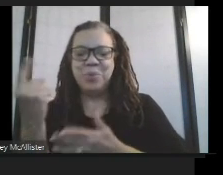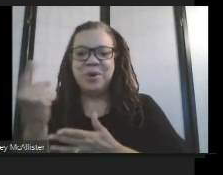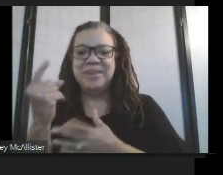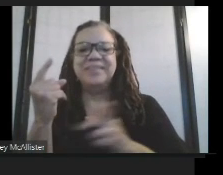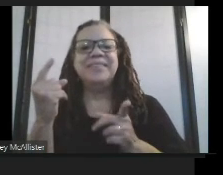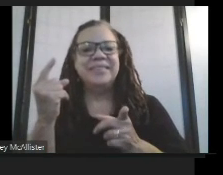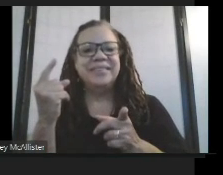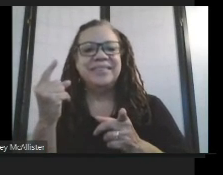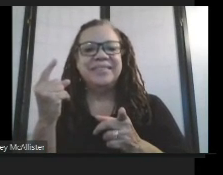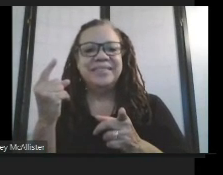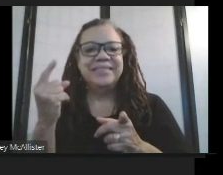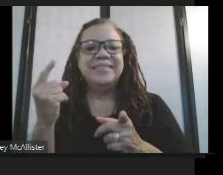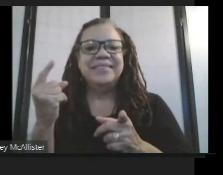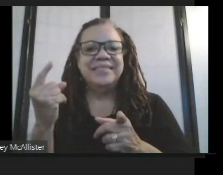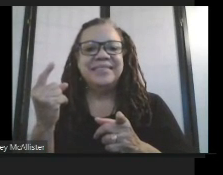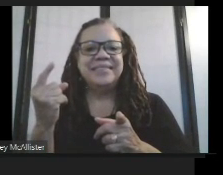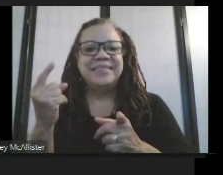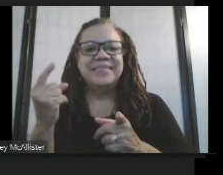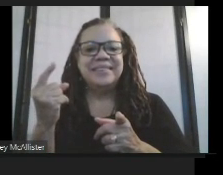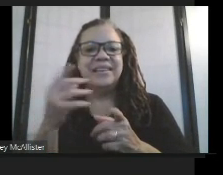this one. yeah, nice feeling.